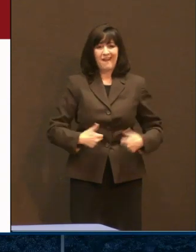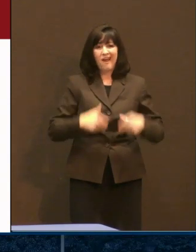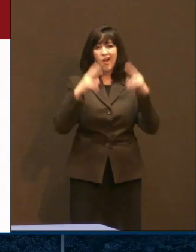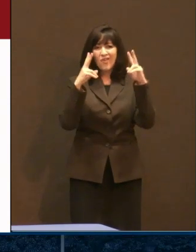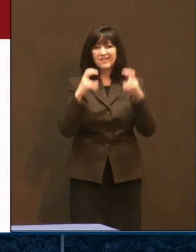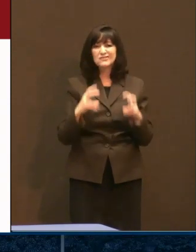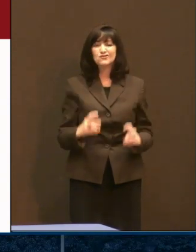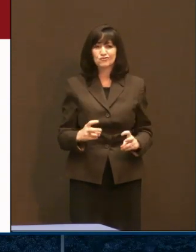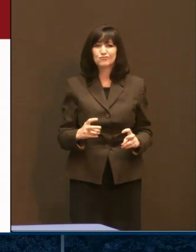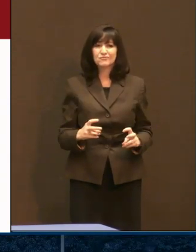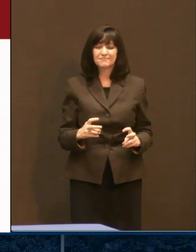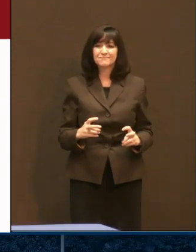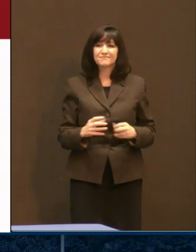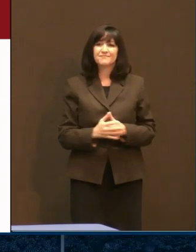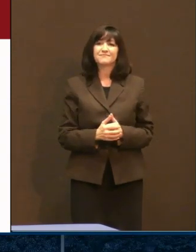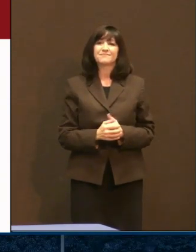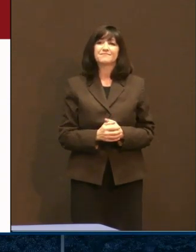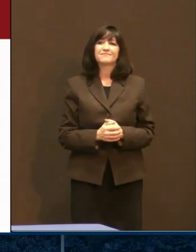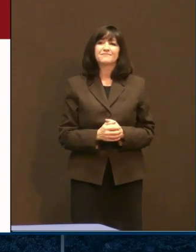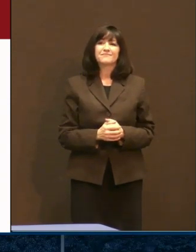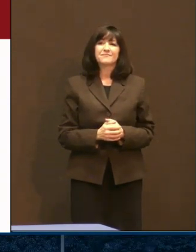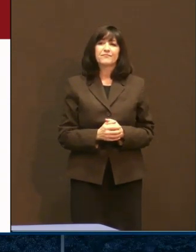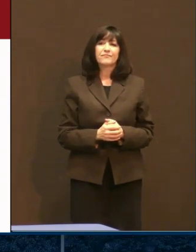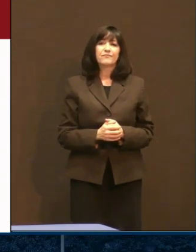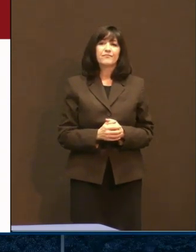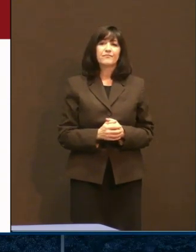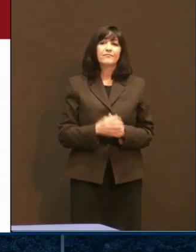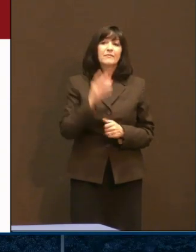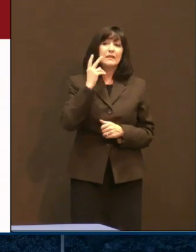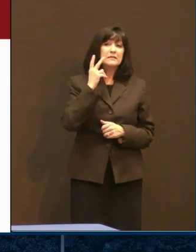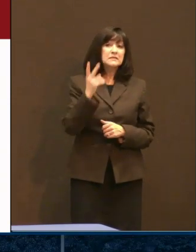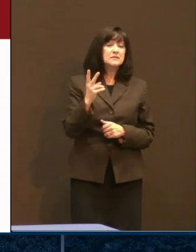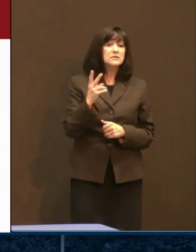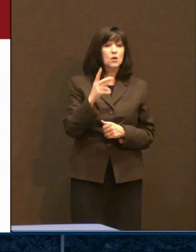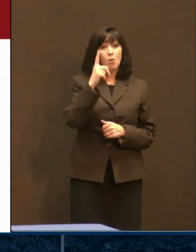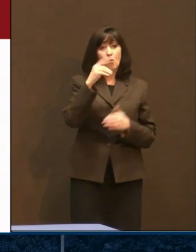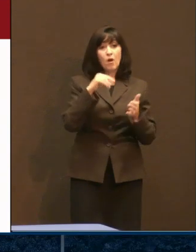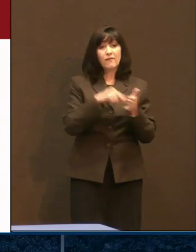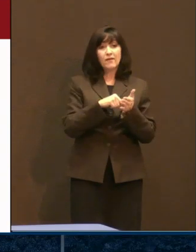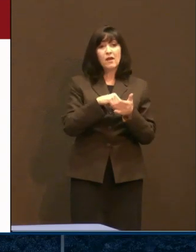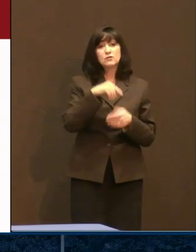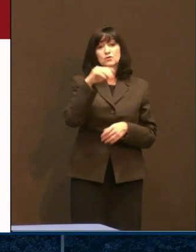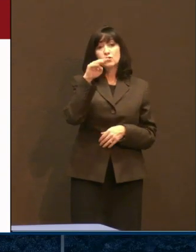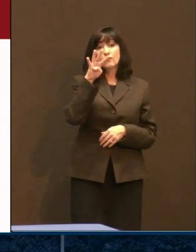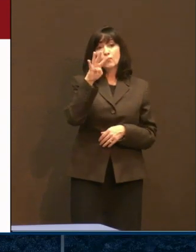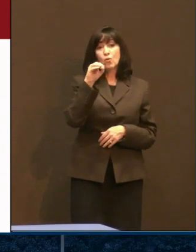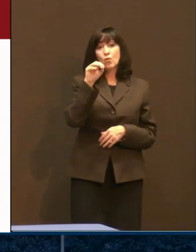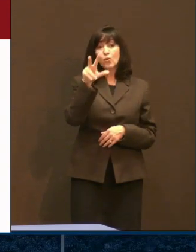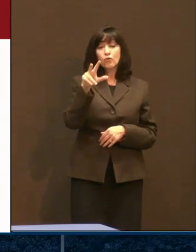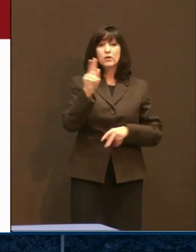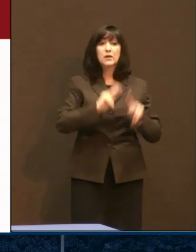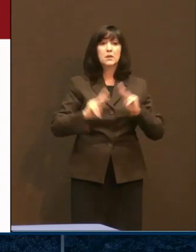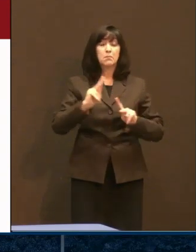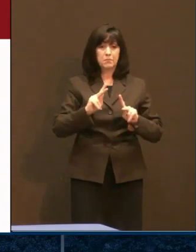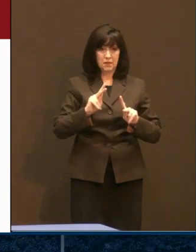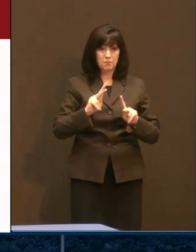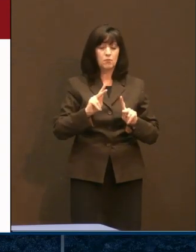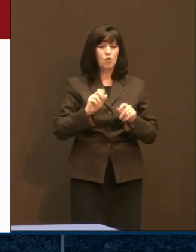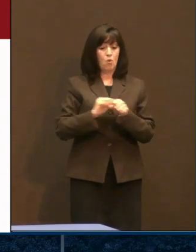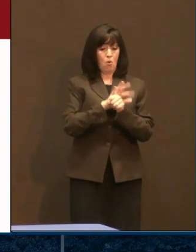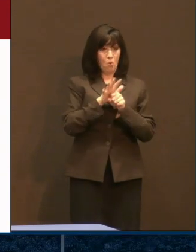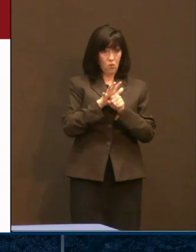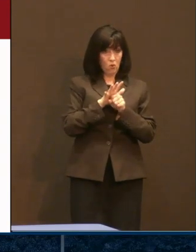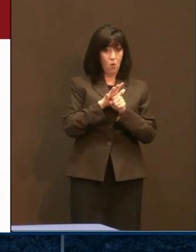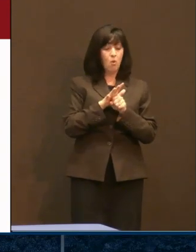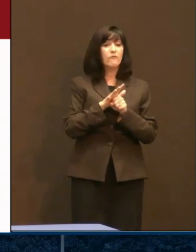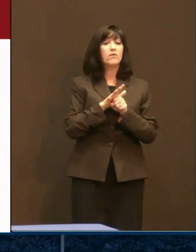demographic. Notably, we've had 1,400 total recoveries. And again, here's a number that's decreasing, and one of